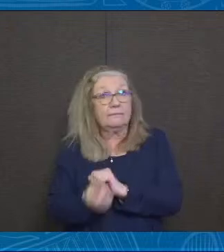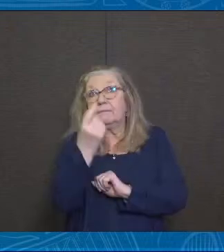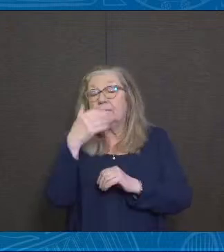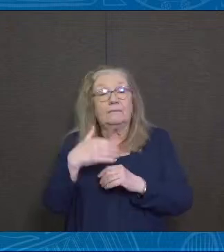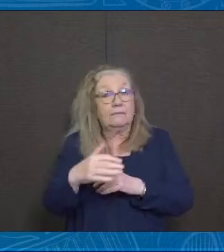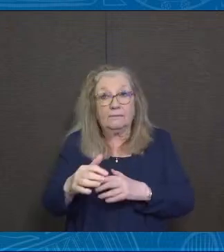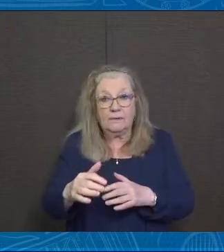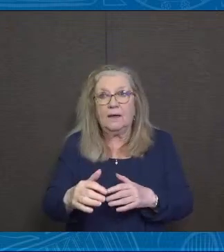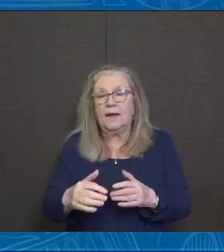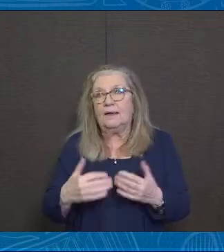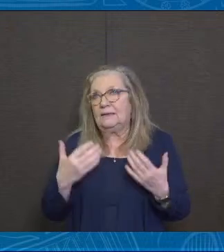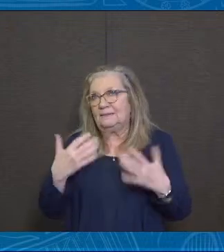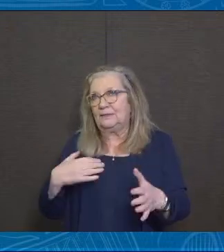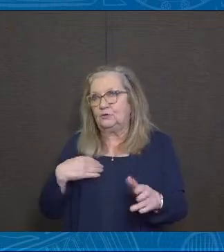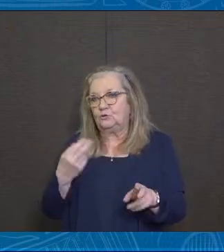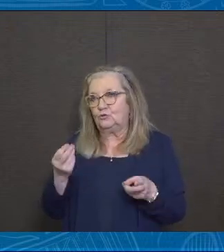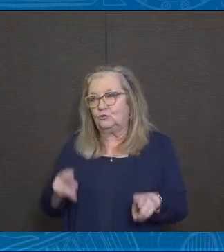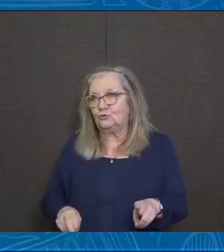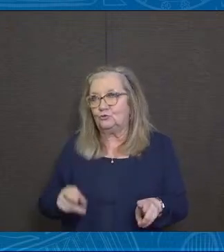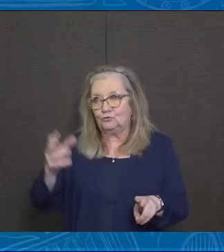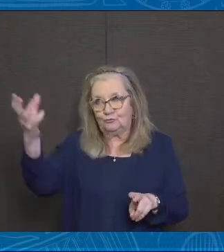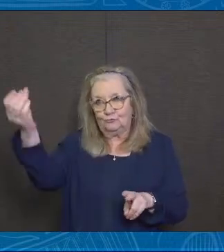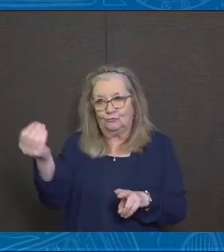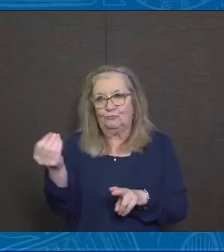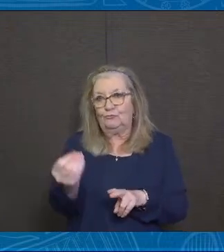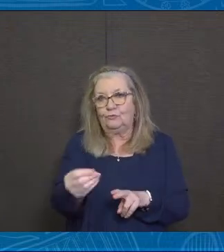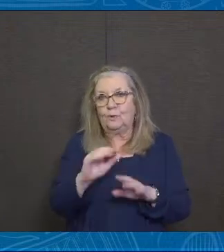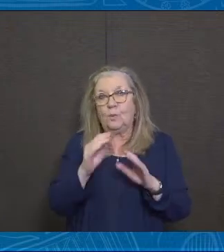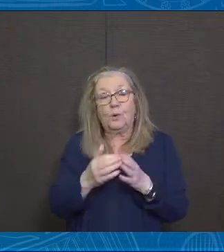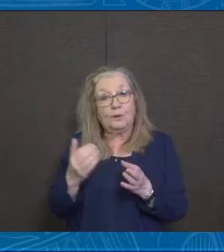disaster. This is another concessional